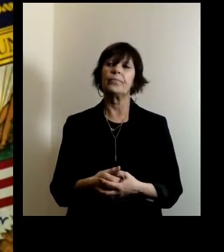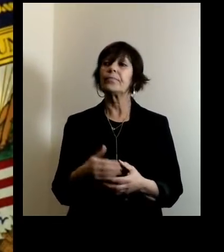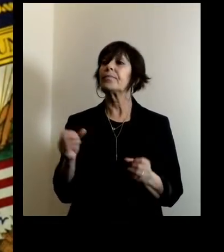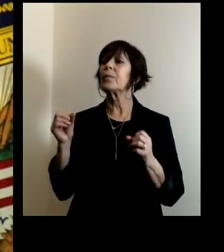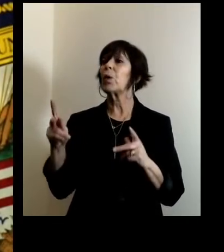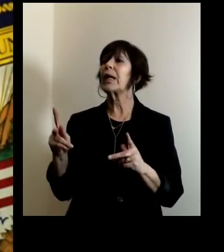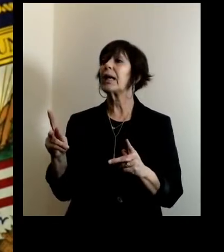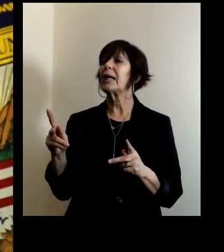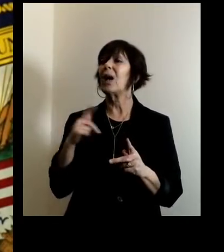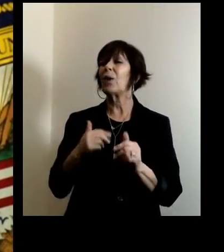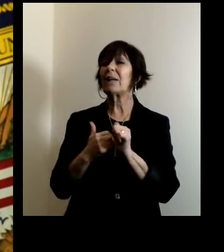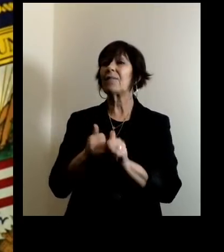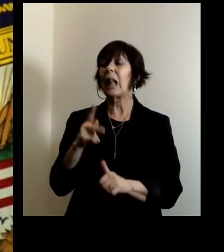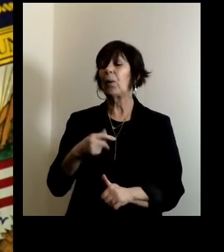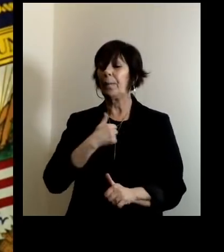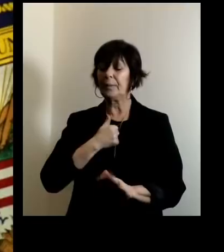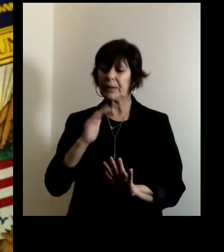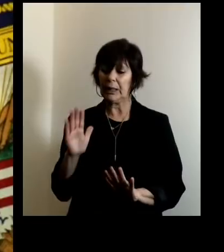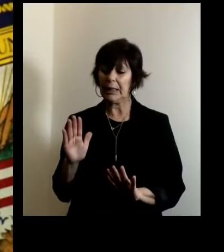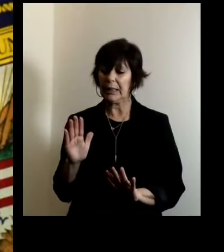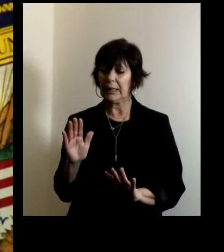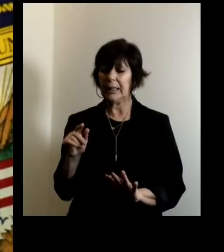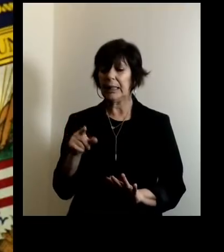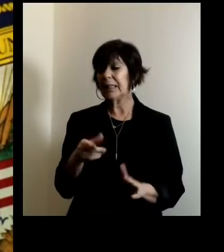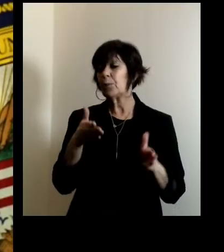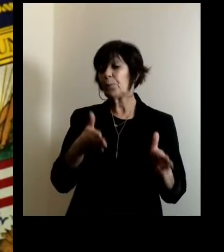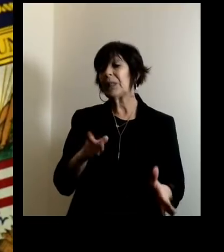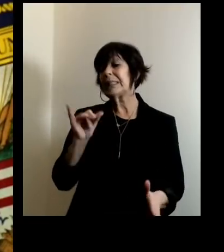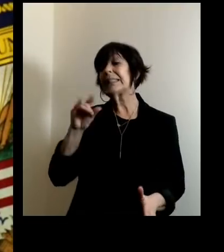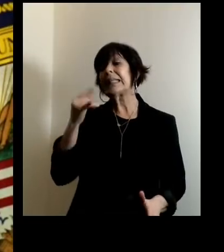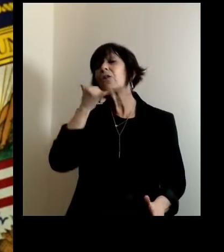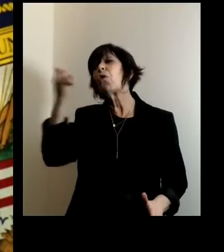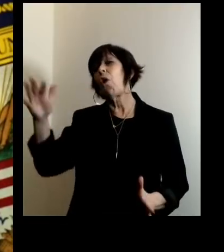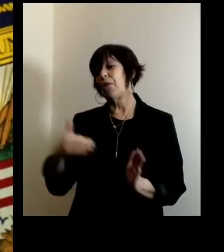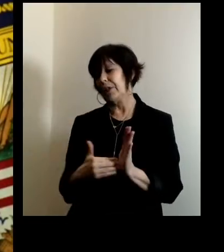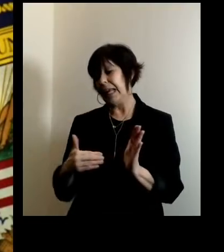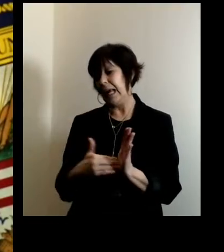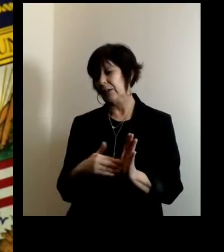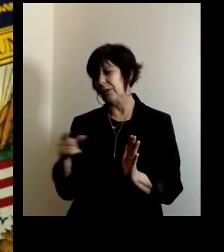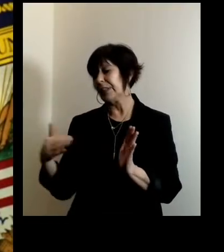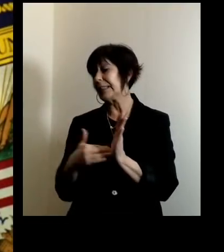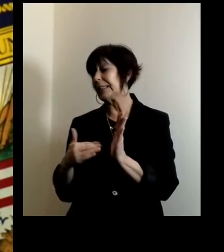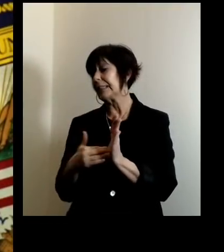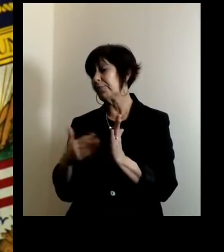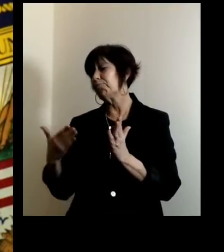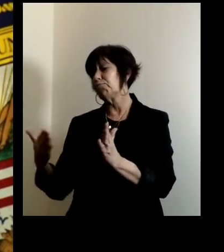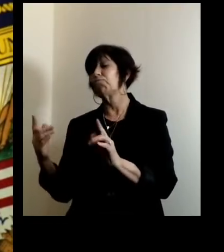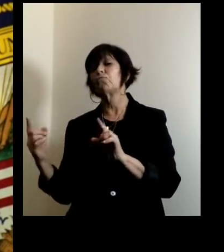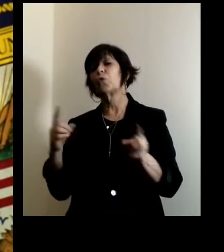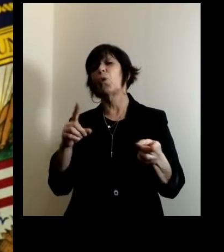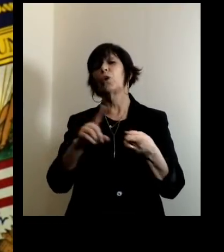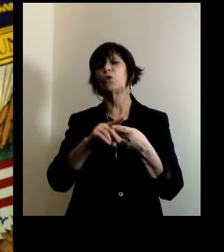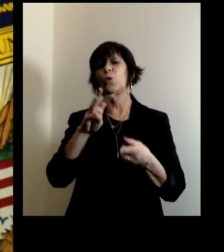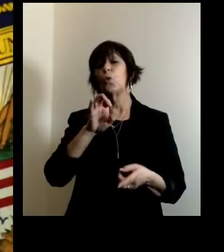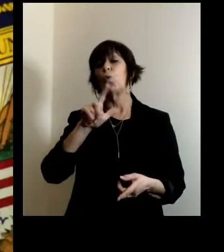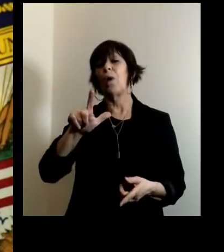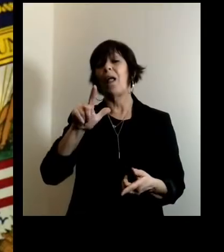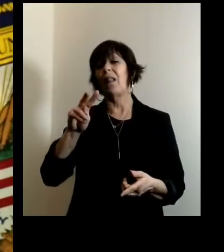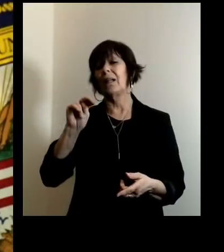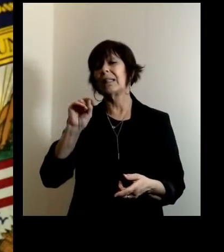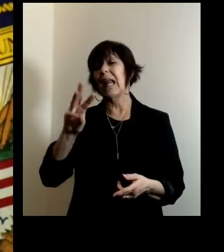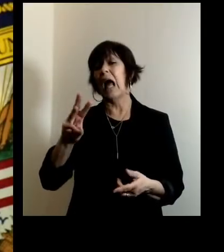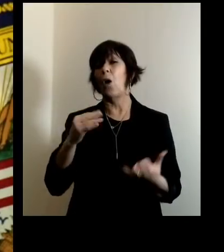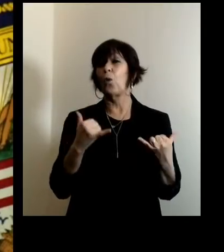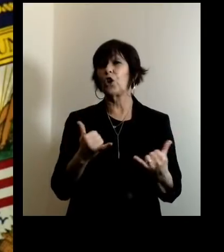Okay, can I just follow up on that? I'm sorry. This person did call their doctor. Their doctor recommended going to a WellNow urgent care